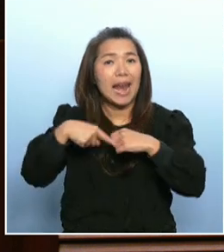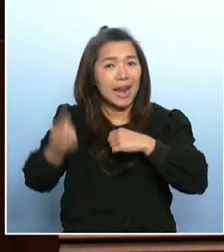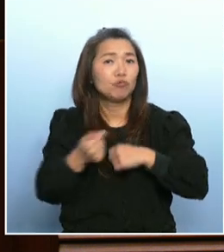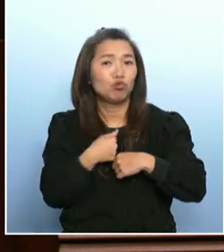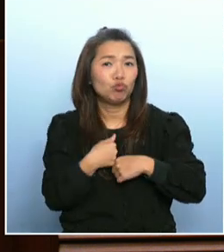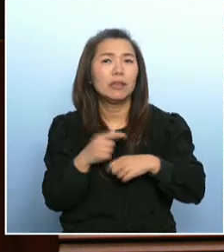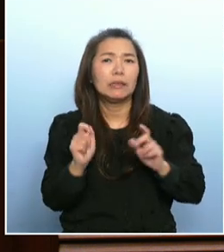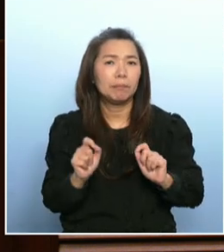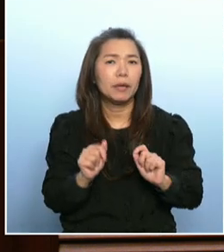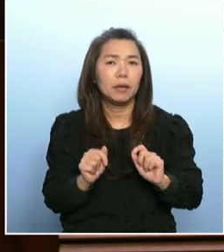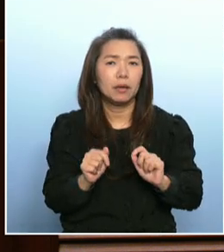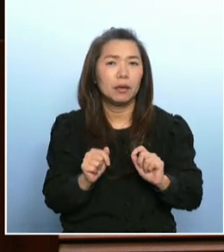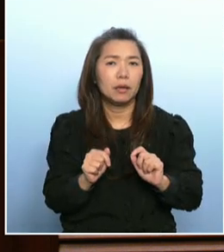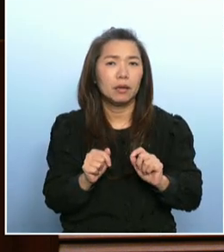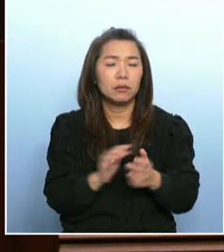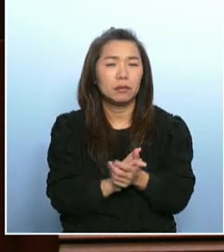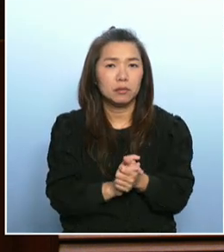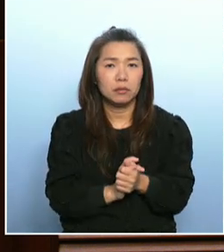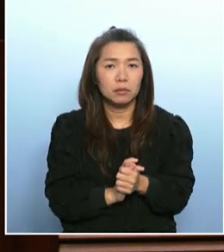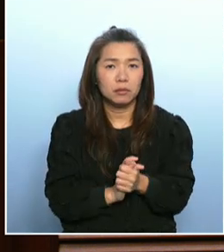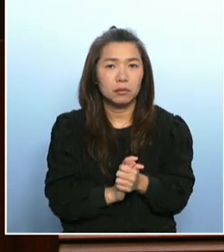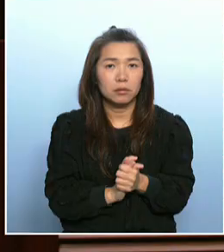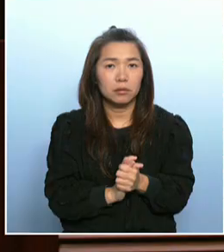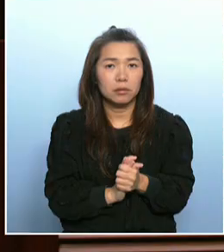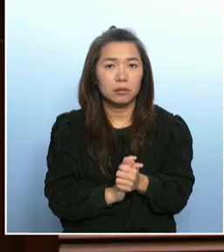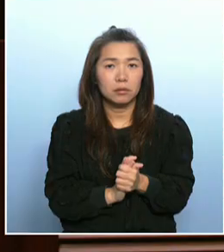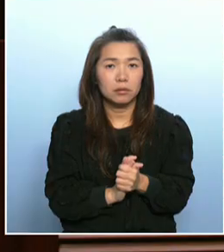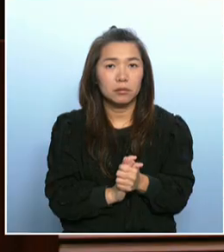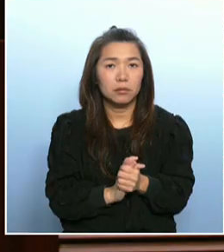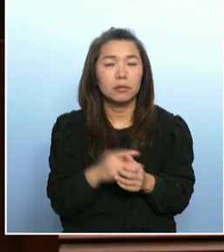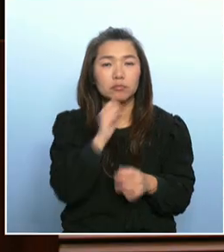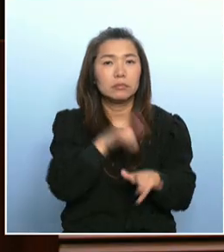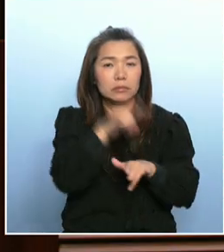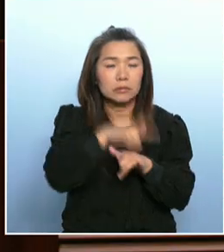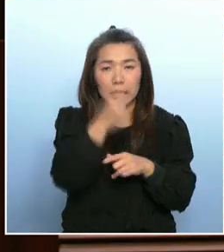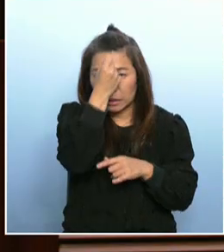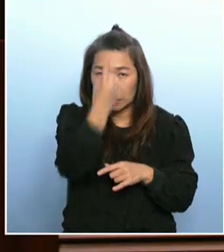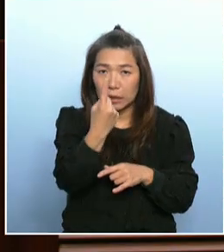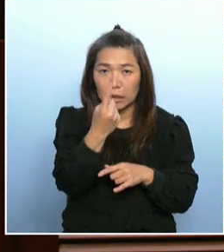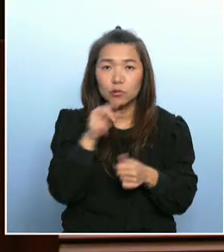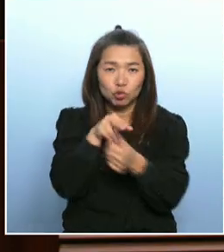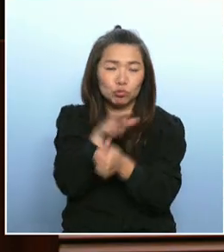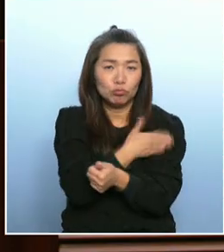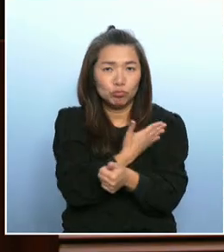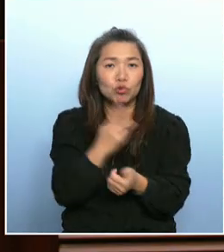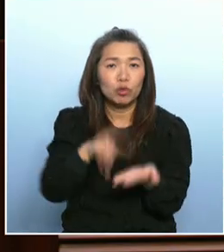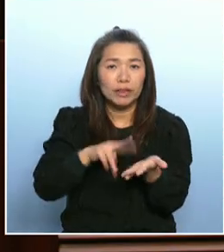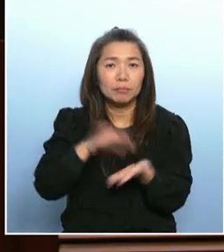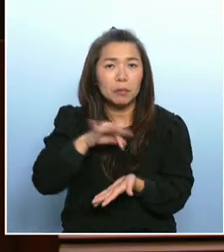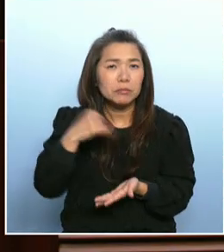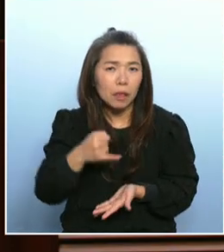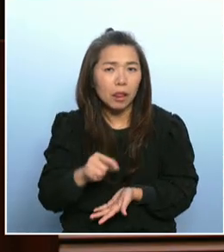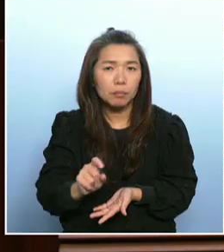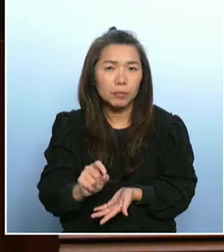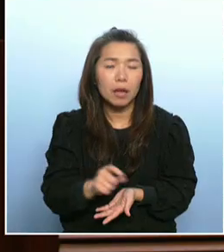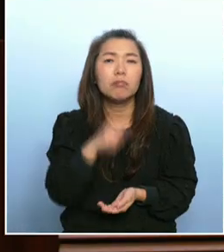And I think that the carers are also special needs of the PWDs. So how come CSSA households are